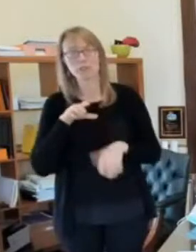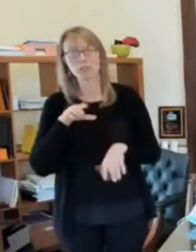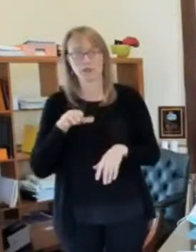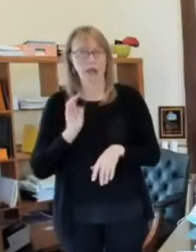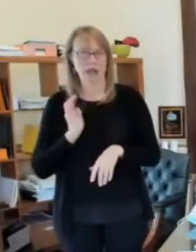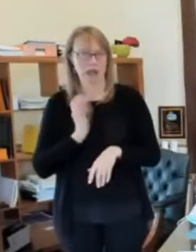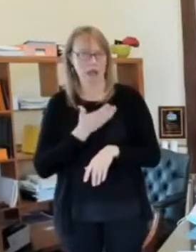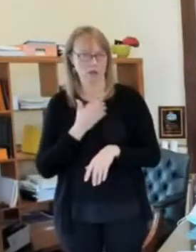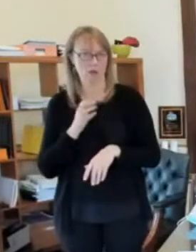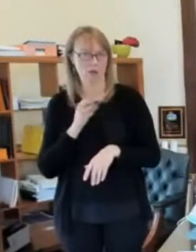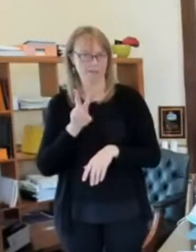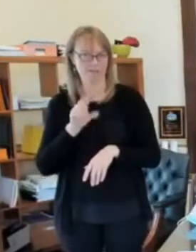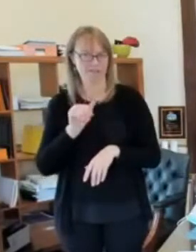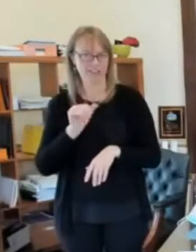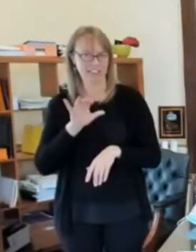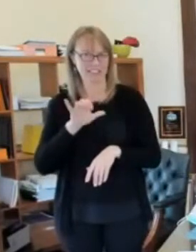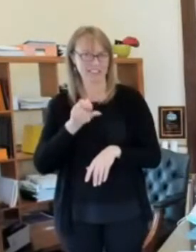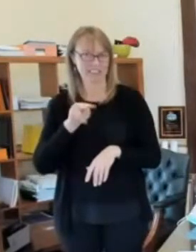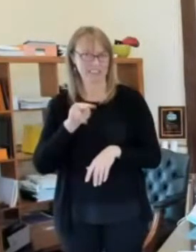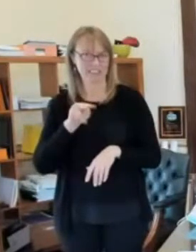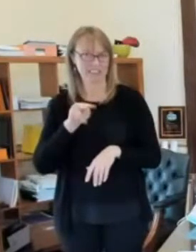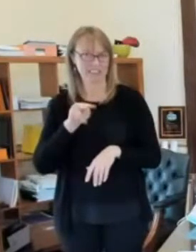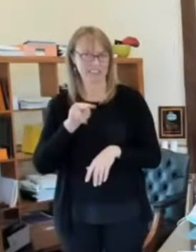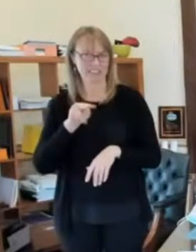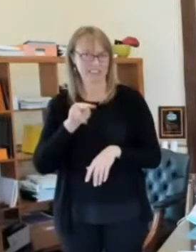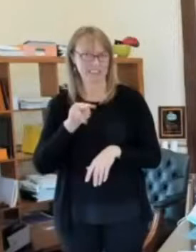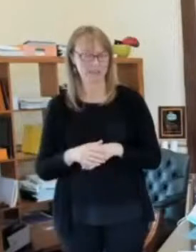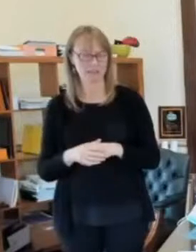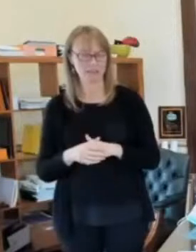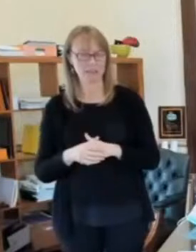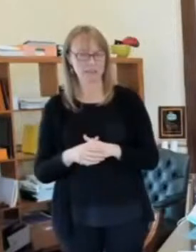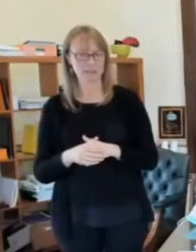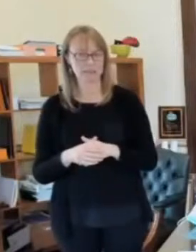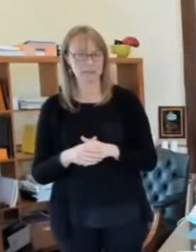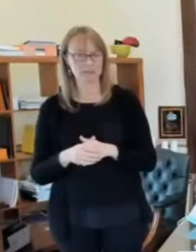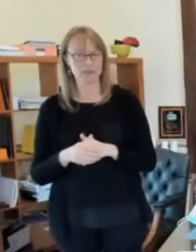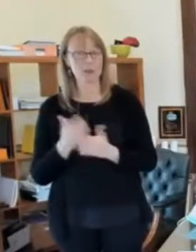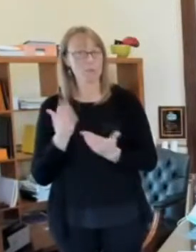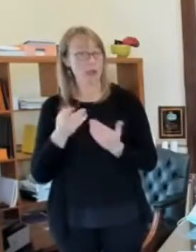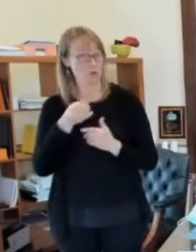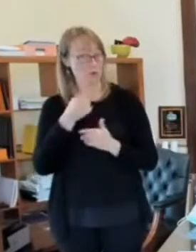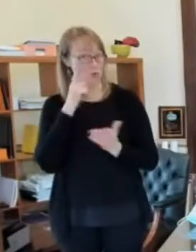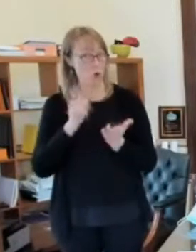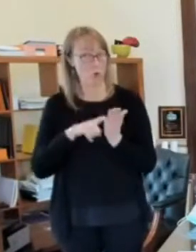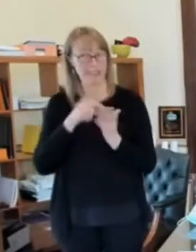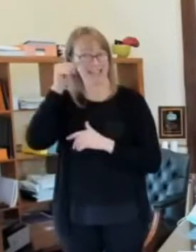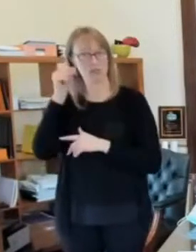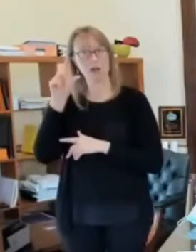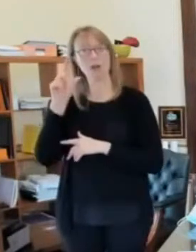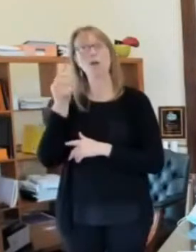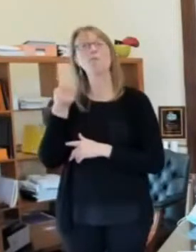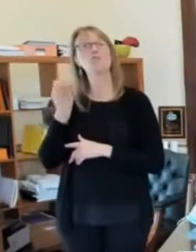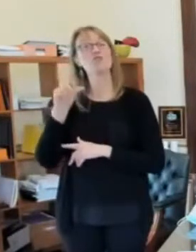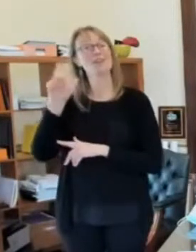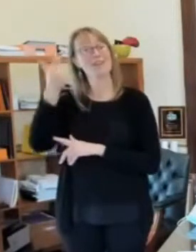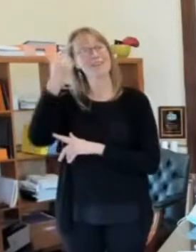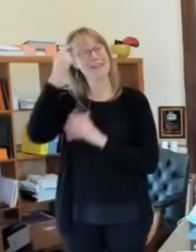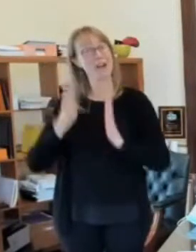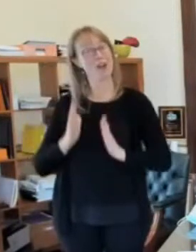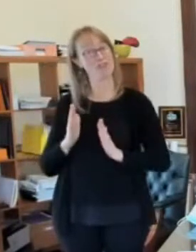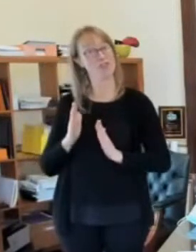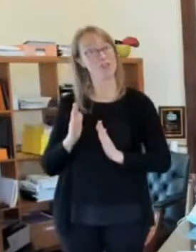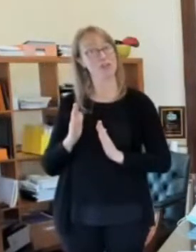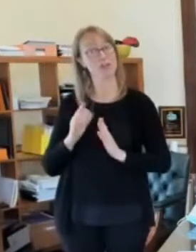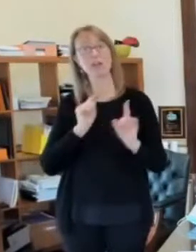and I'm sure you may have seen that the governor yesterday said that we could move